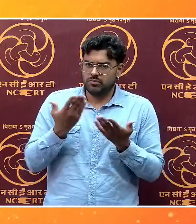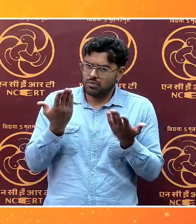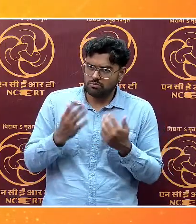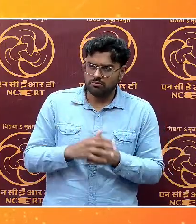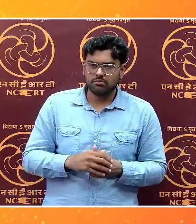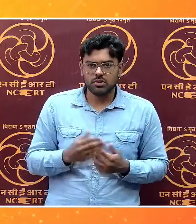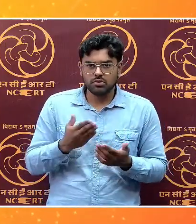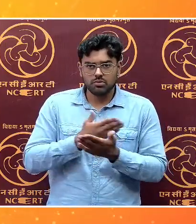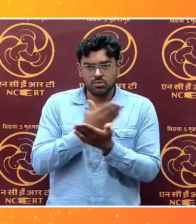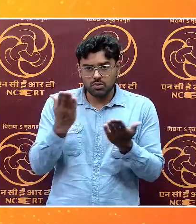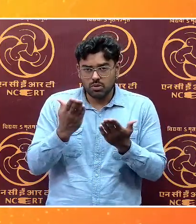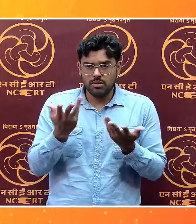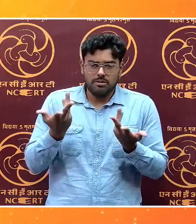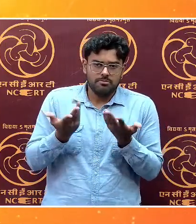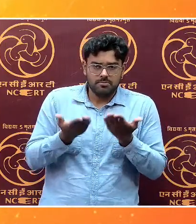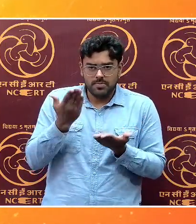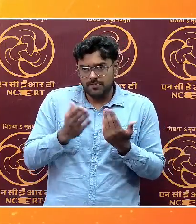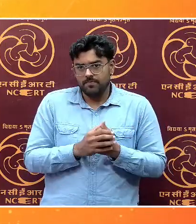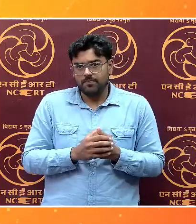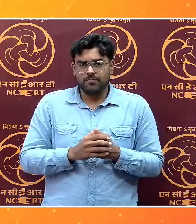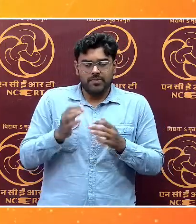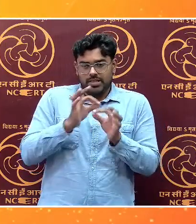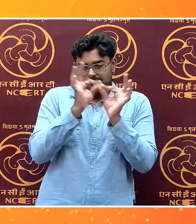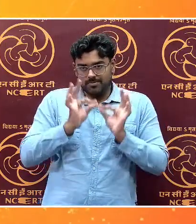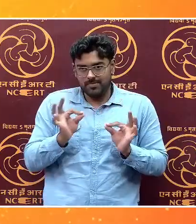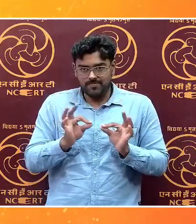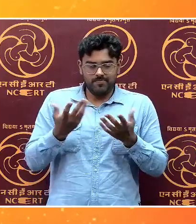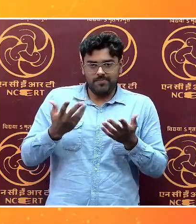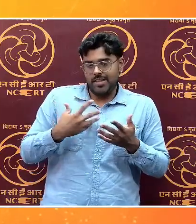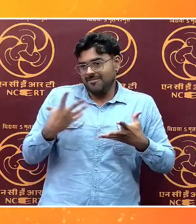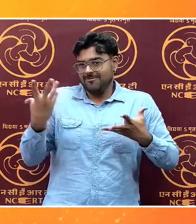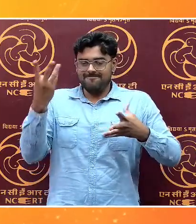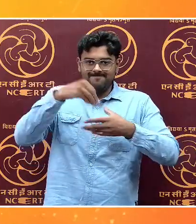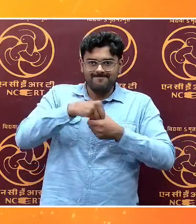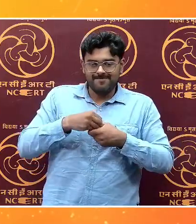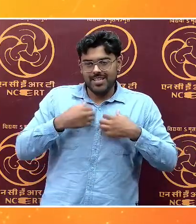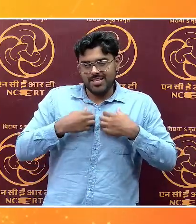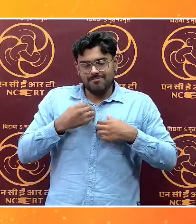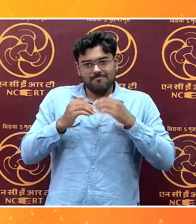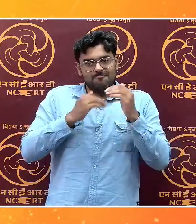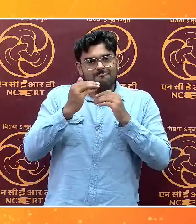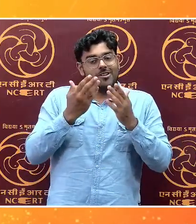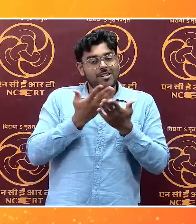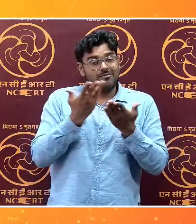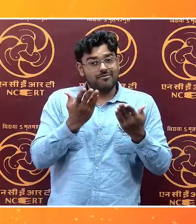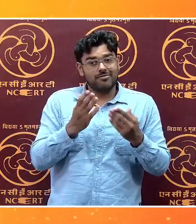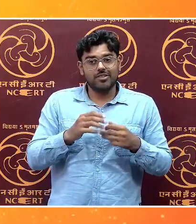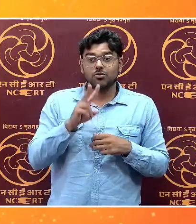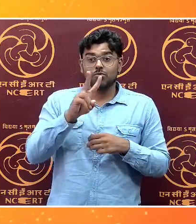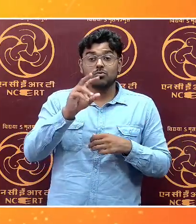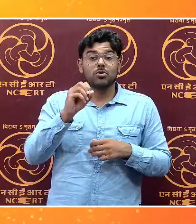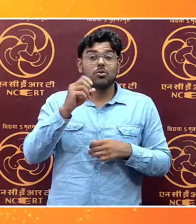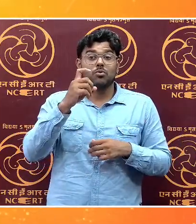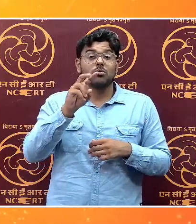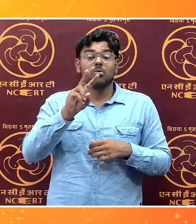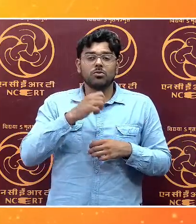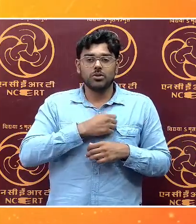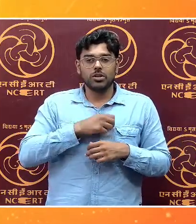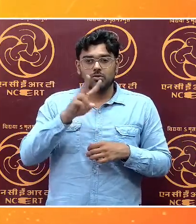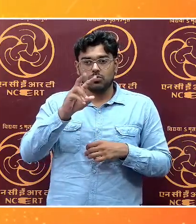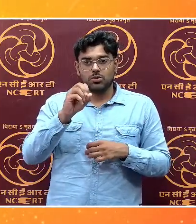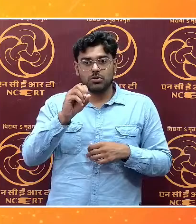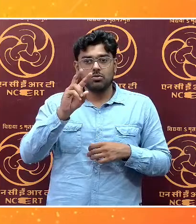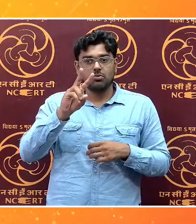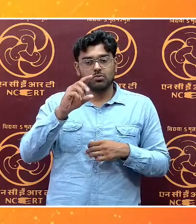be you must get ready to participate in Godavari Pushkaram in 2027. So,